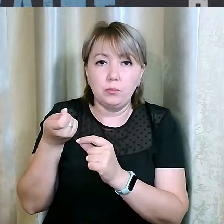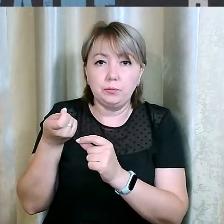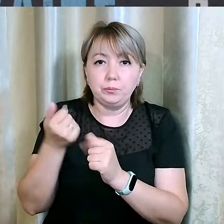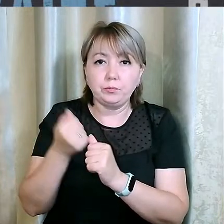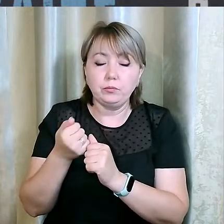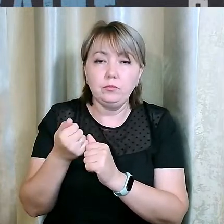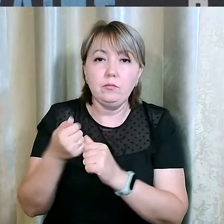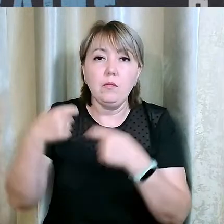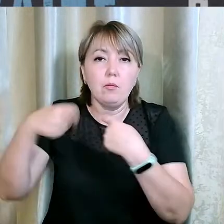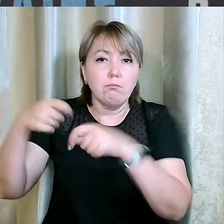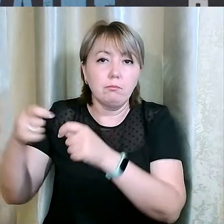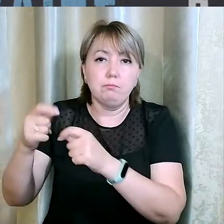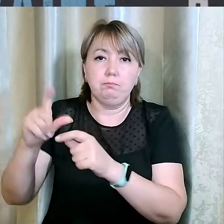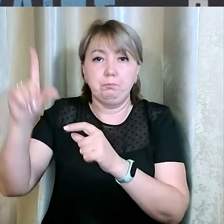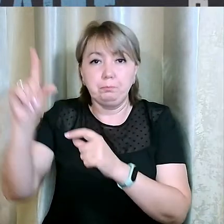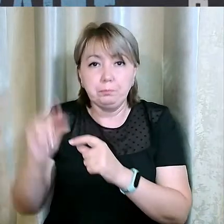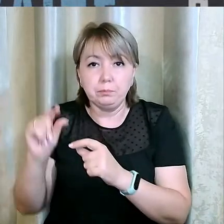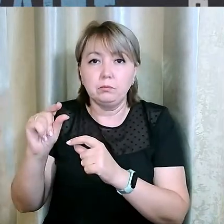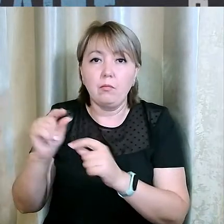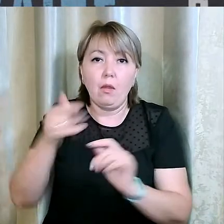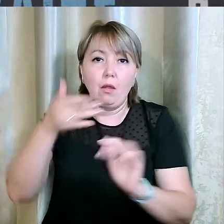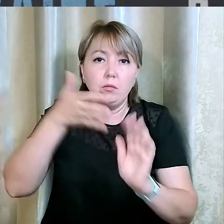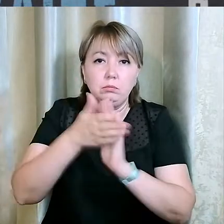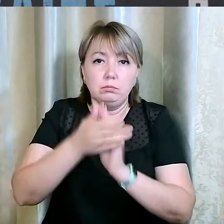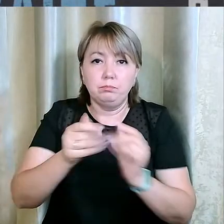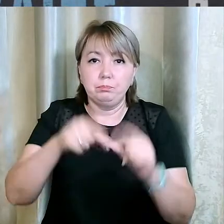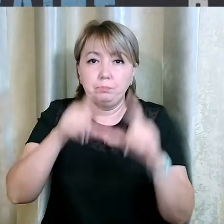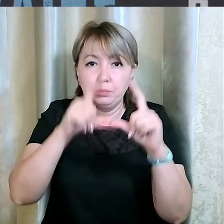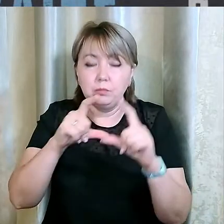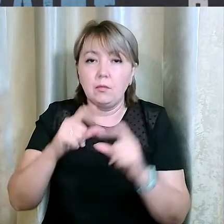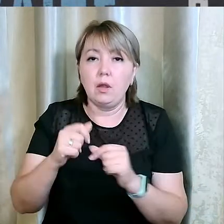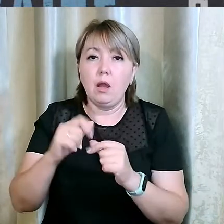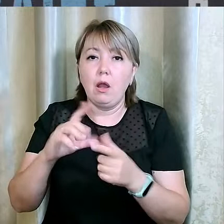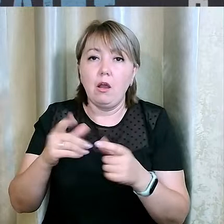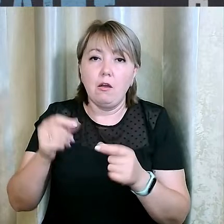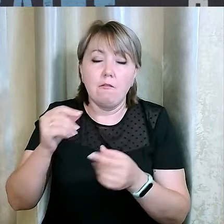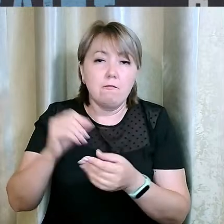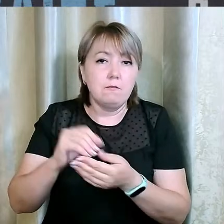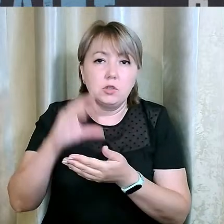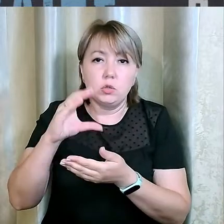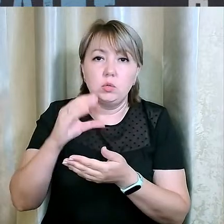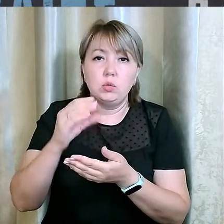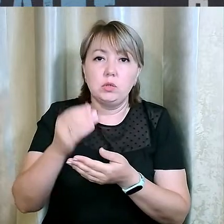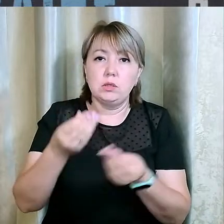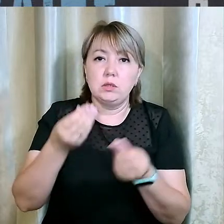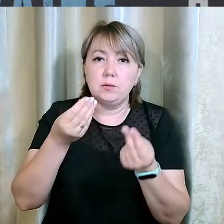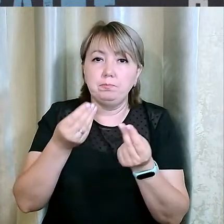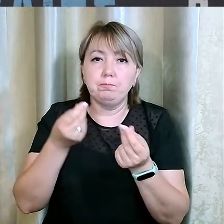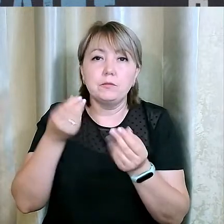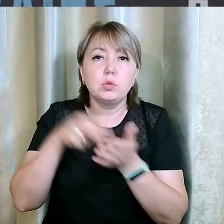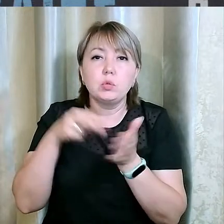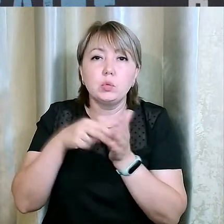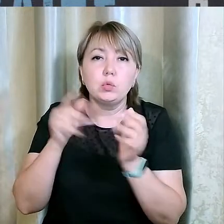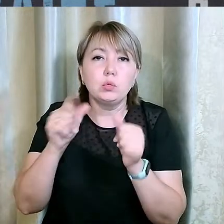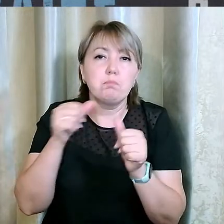products decreased by 50%. We have high prices for